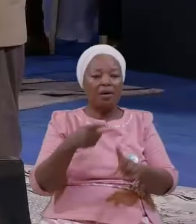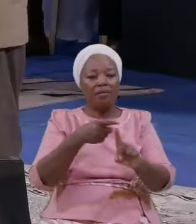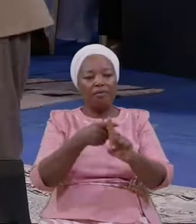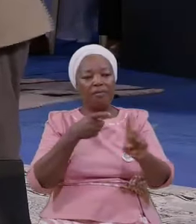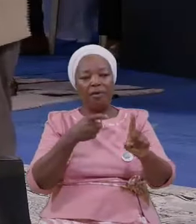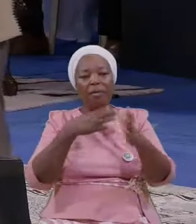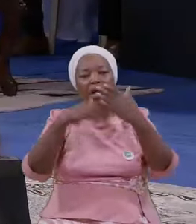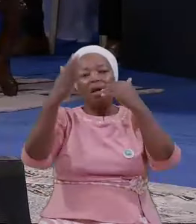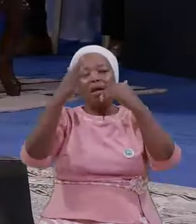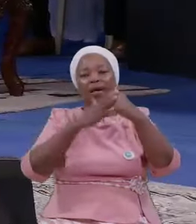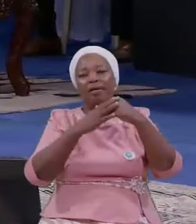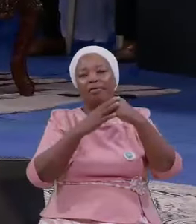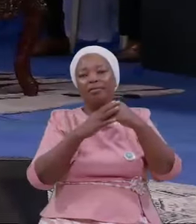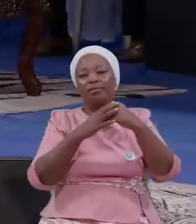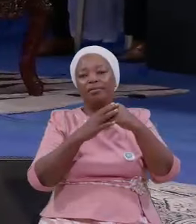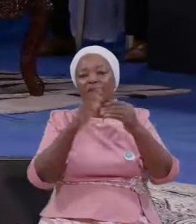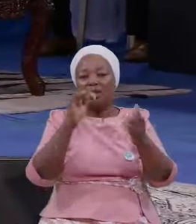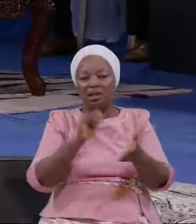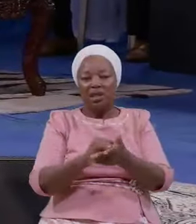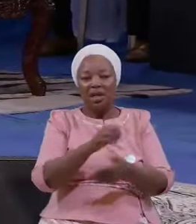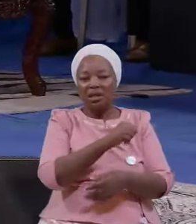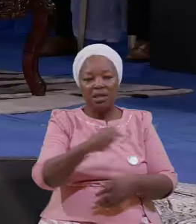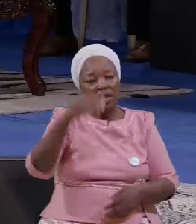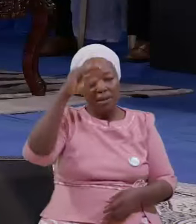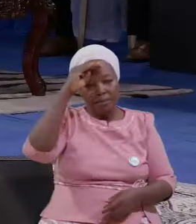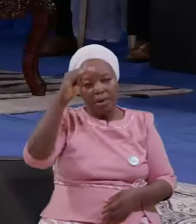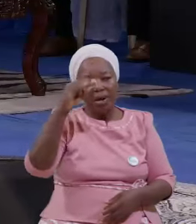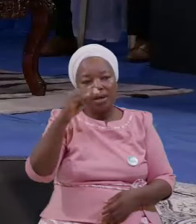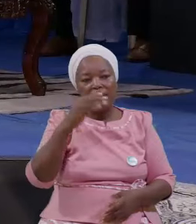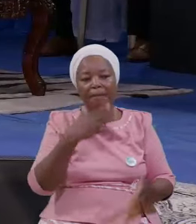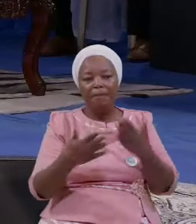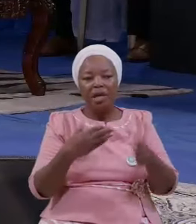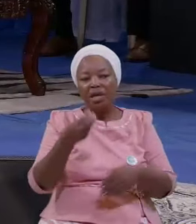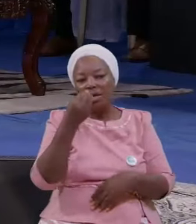heaven, that a man be